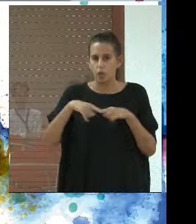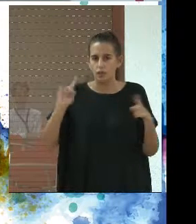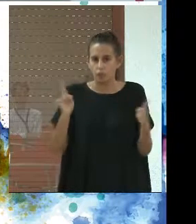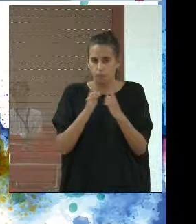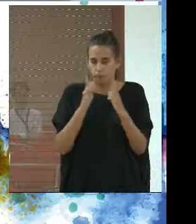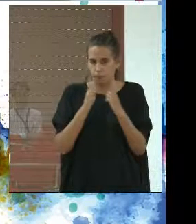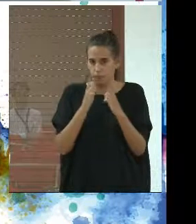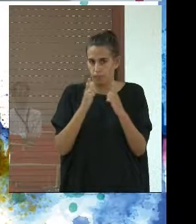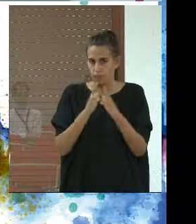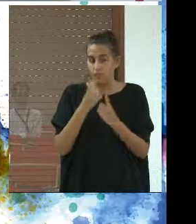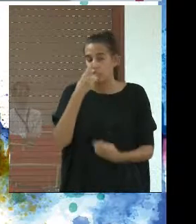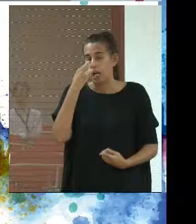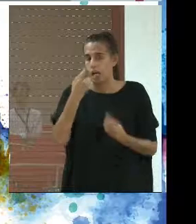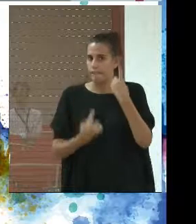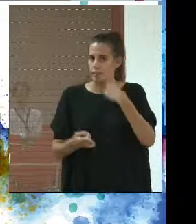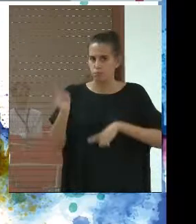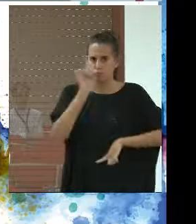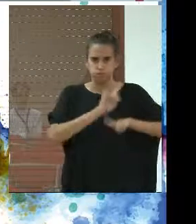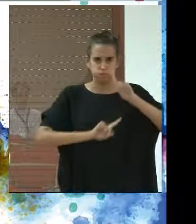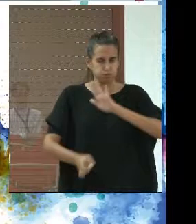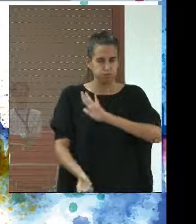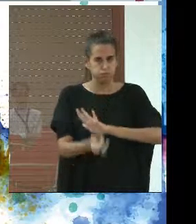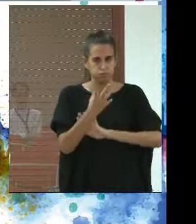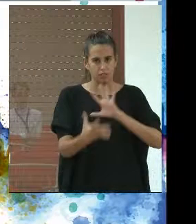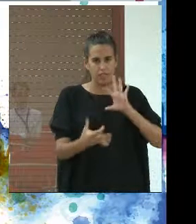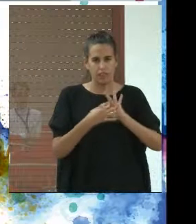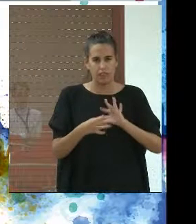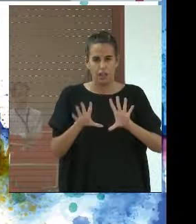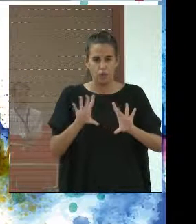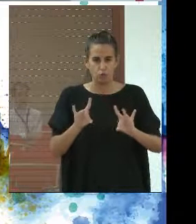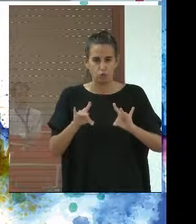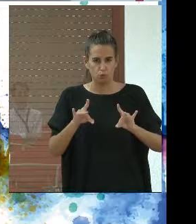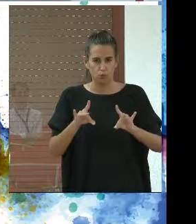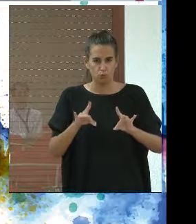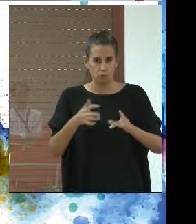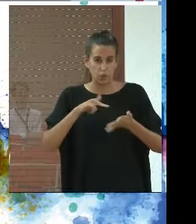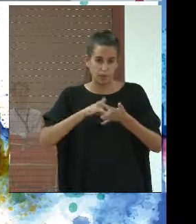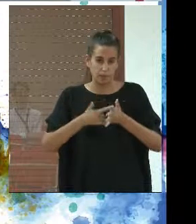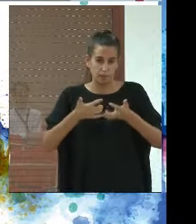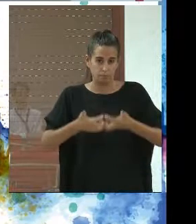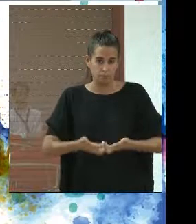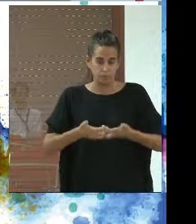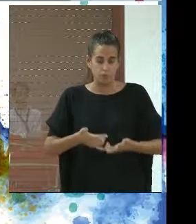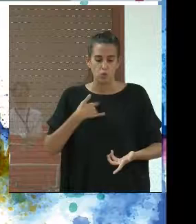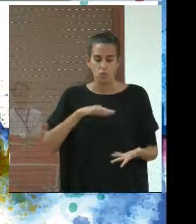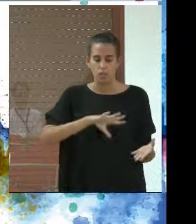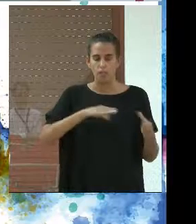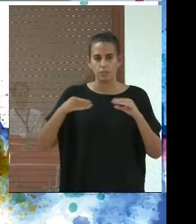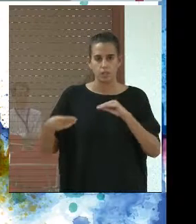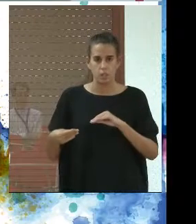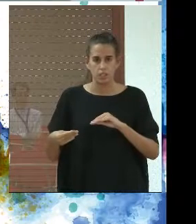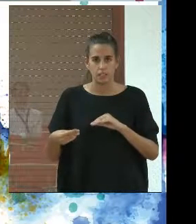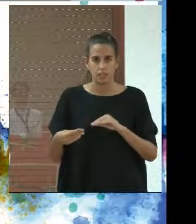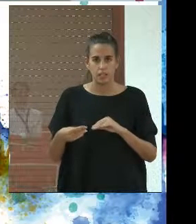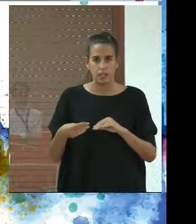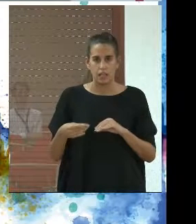as we advance in technology, we make things smaller, although these can create a lot of problems in handling